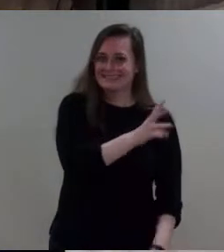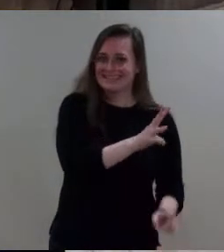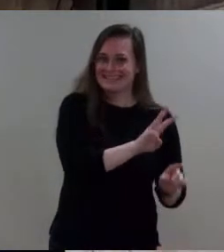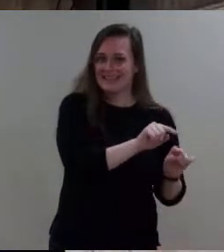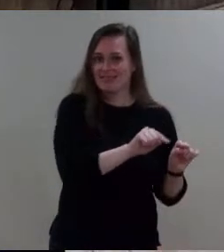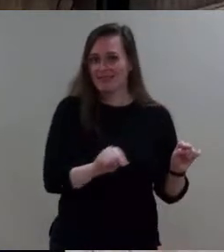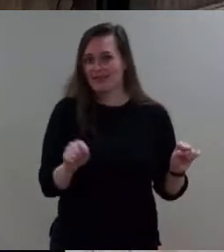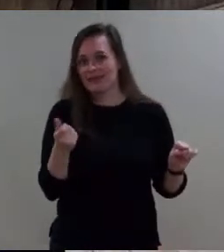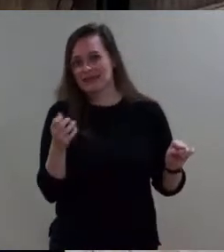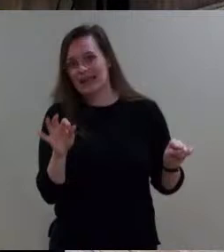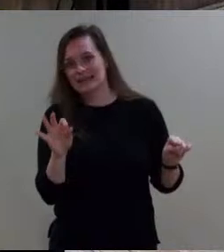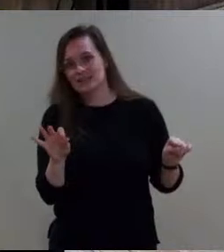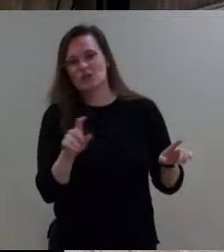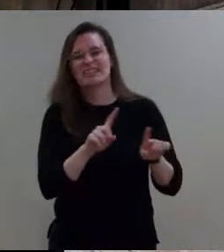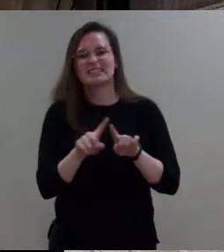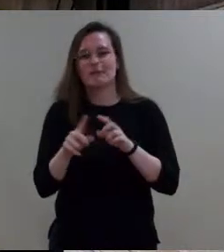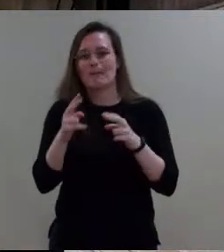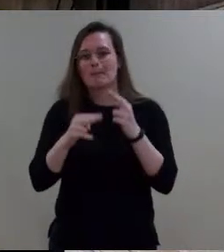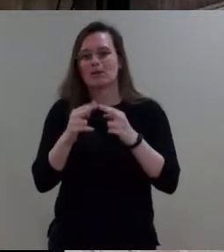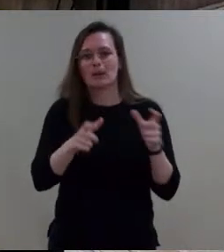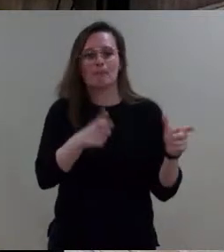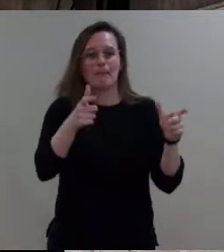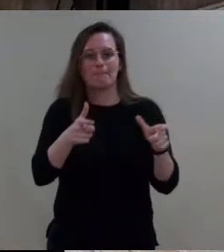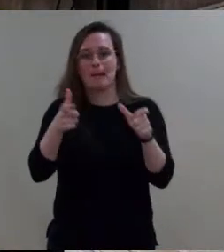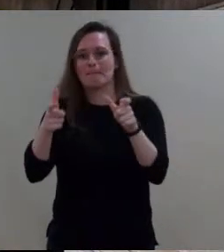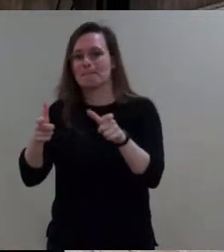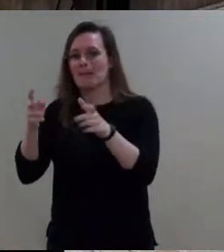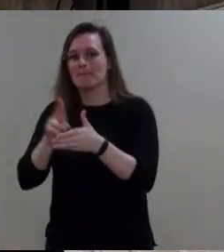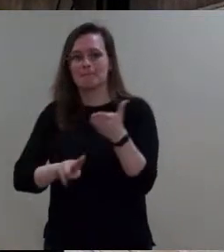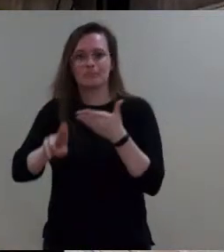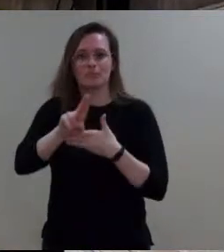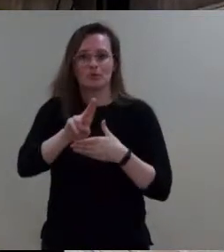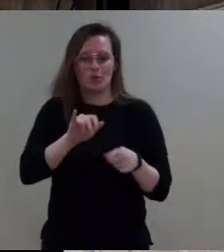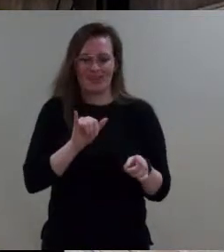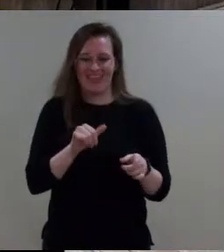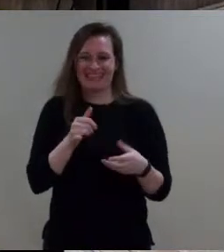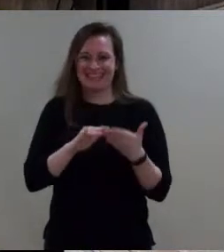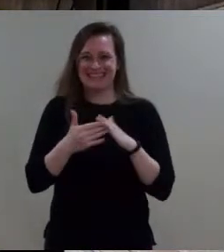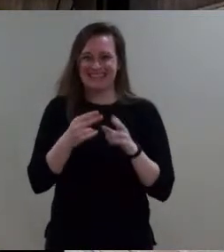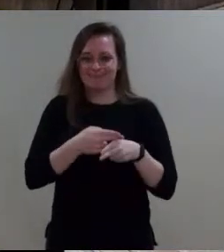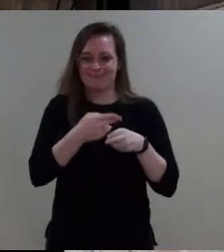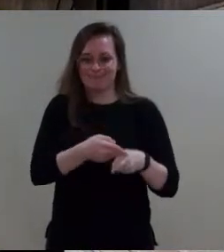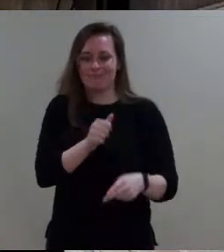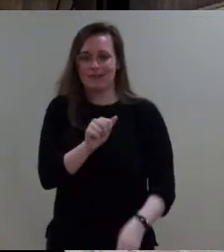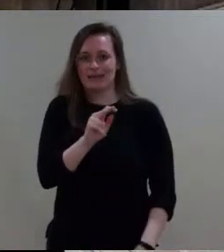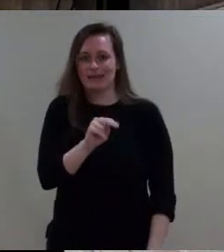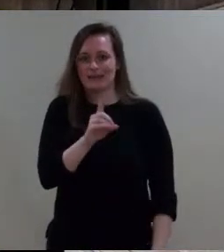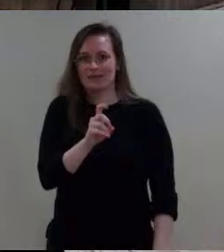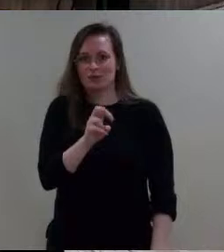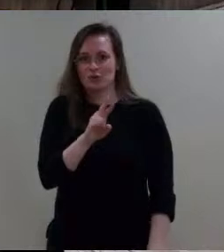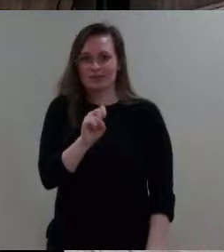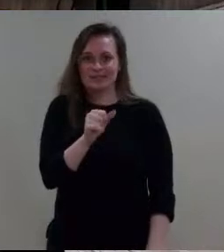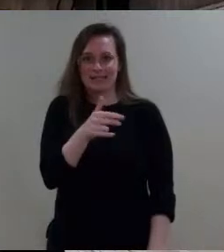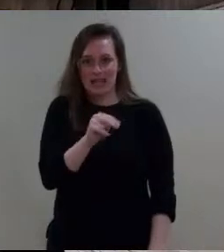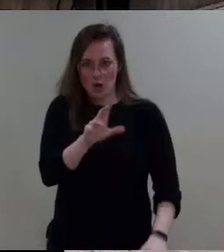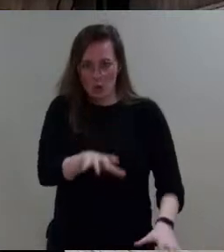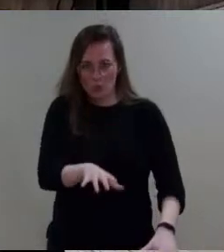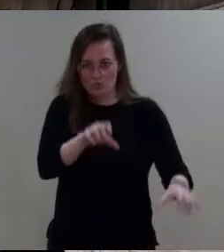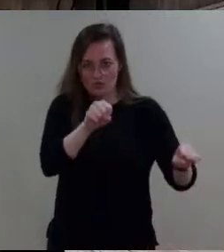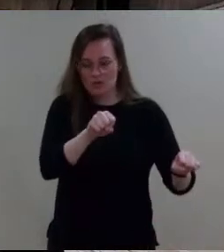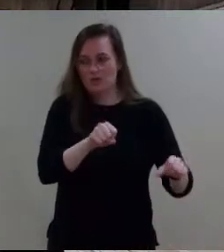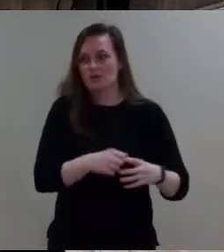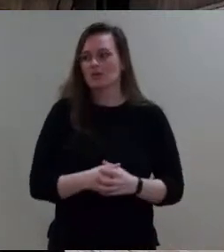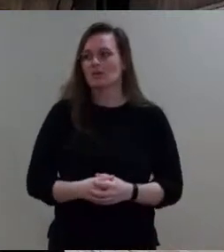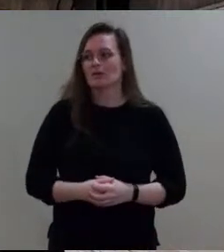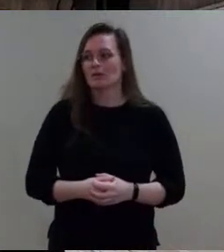local buildings, universities, hosted by the city of Anderson. There was one counselor from the town of Kentville who attended the